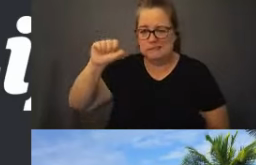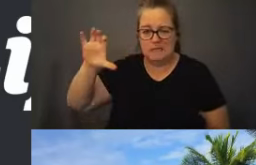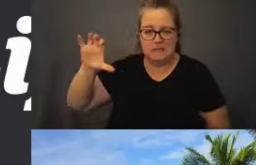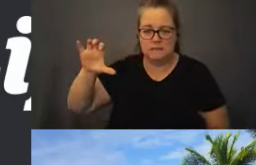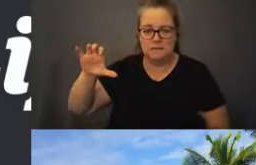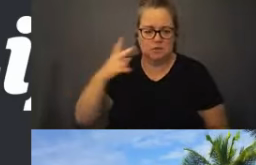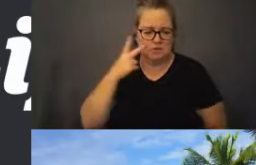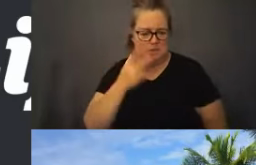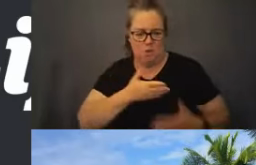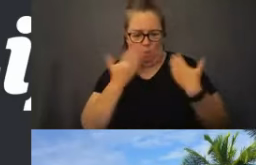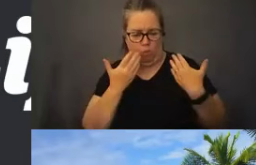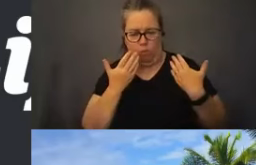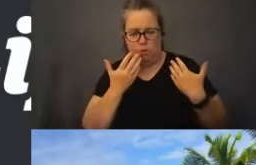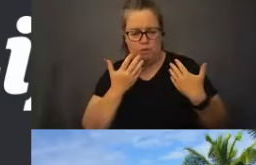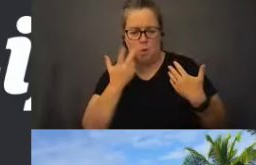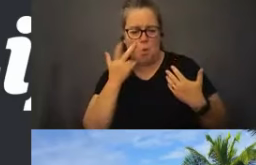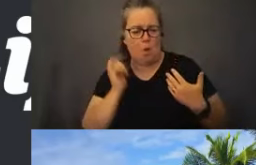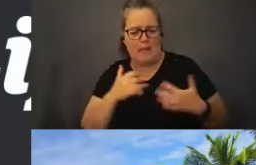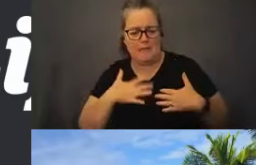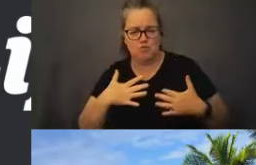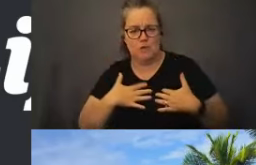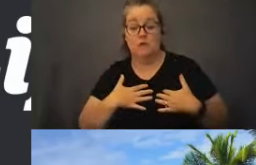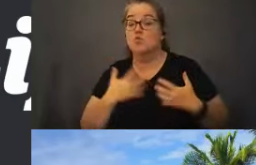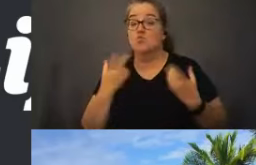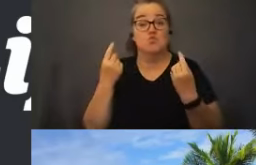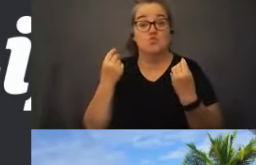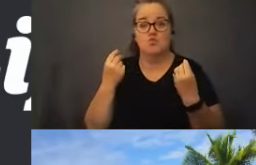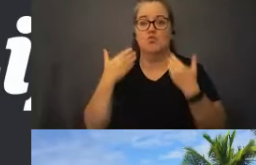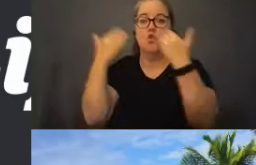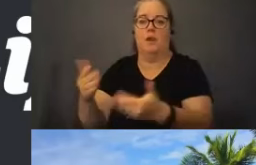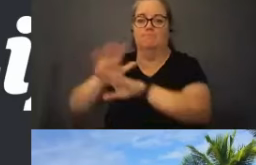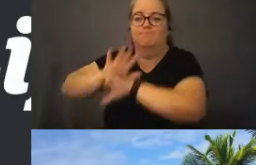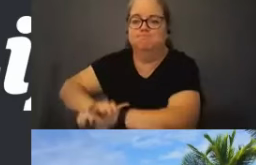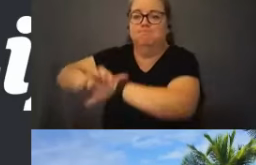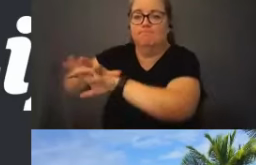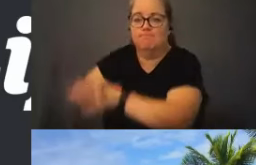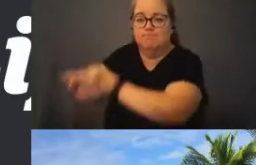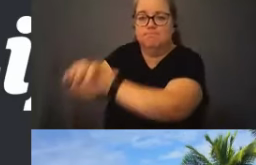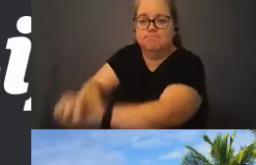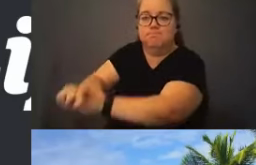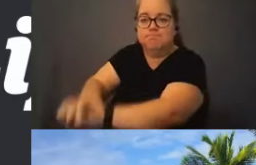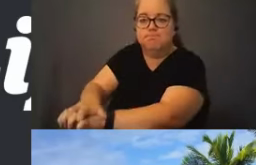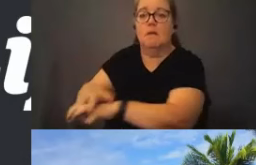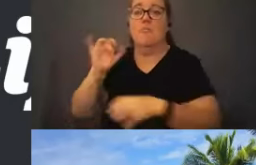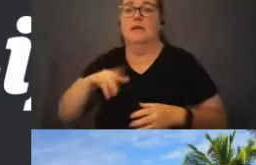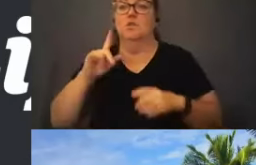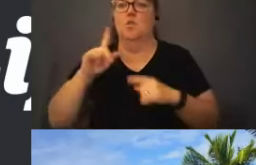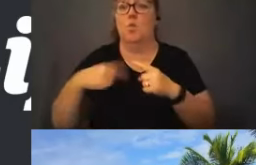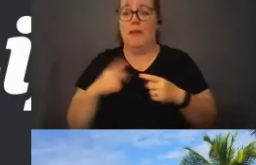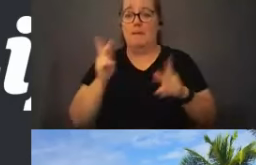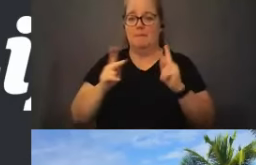breathing. And we just need to start CPR. This is where people really doubt themselves. And I just want